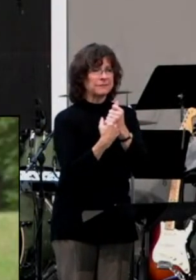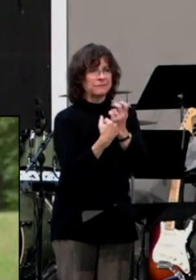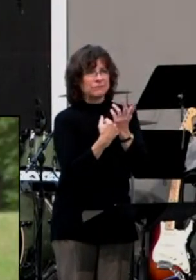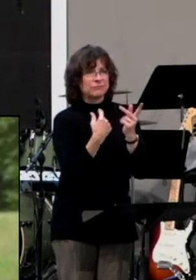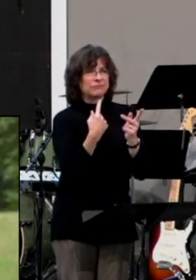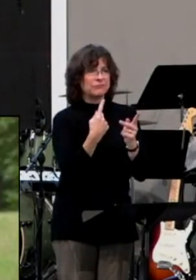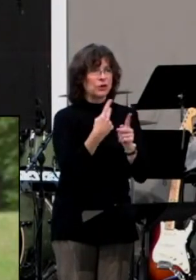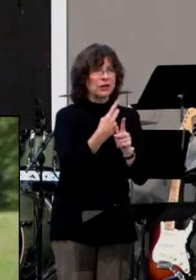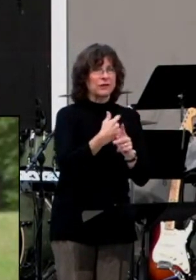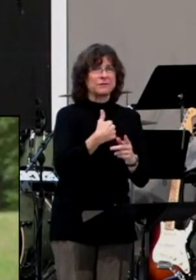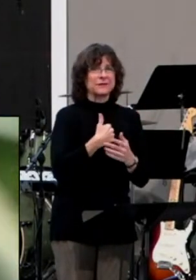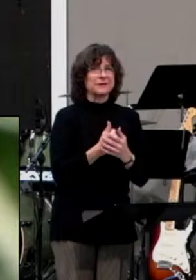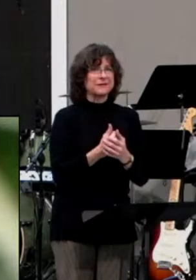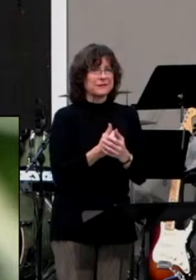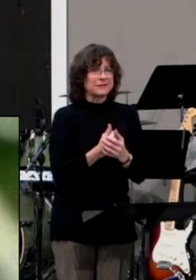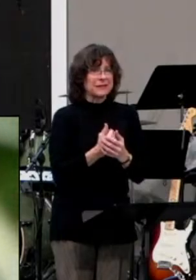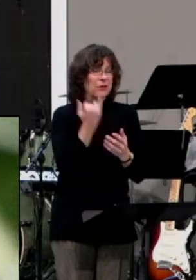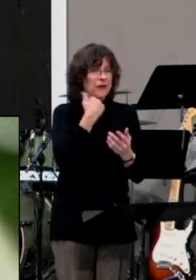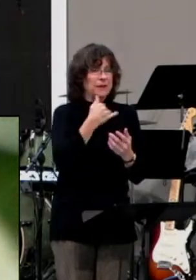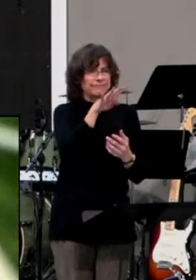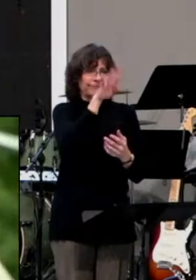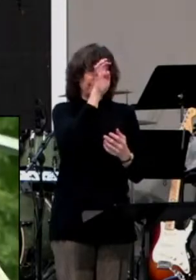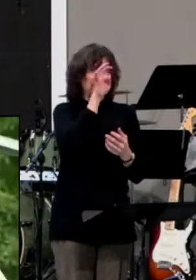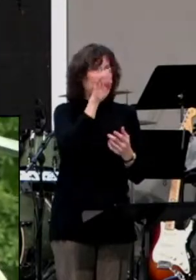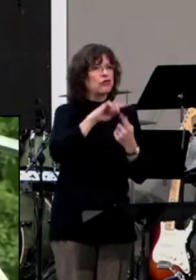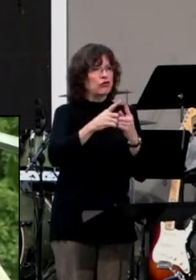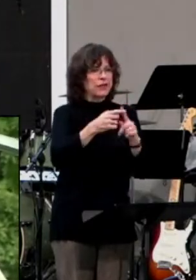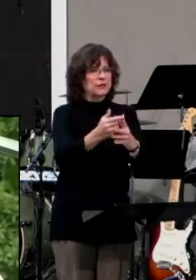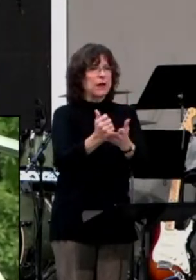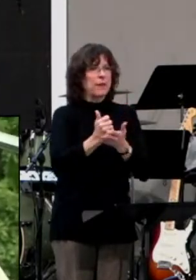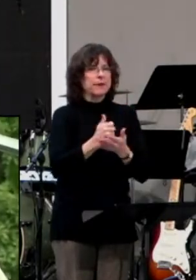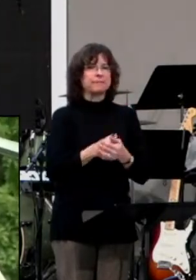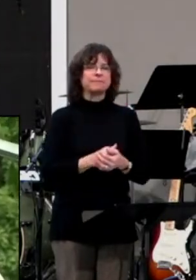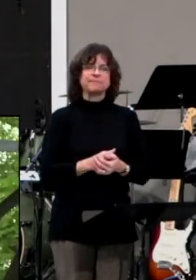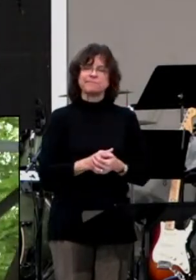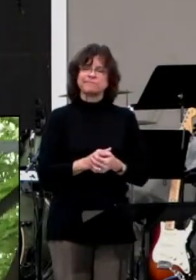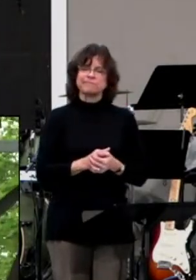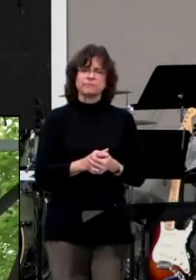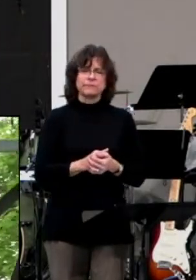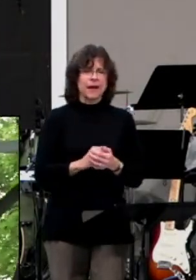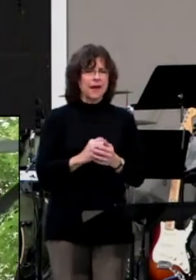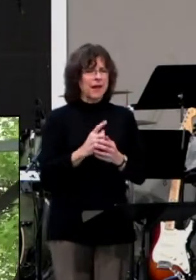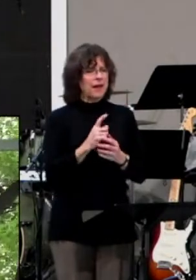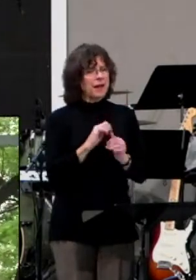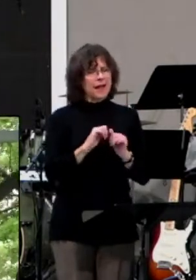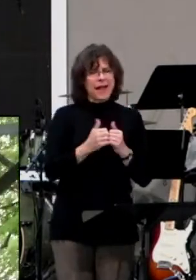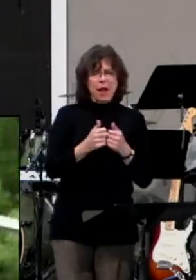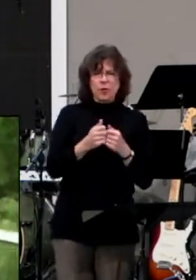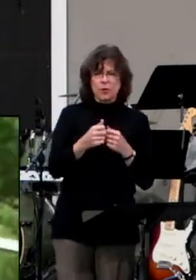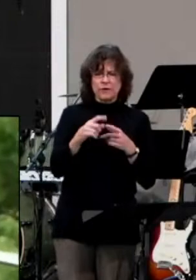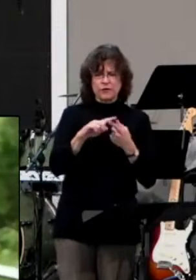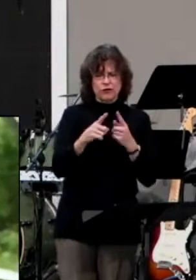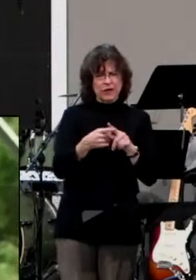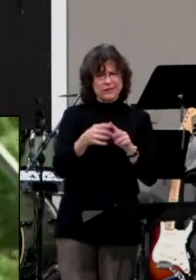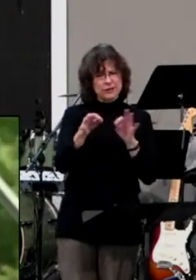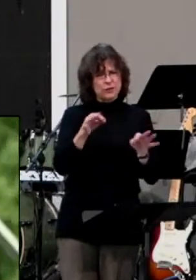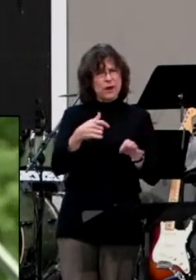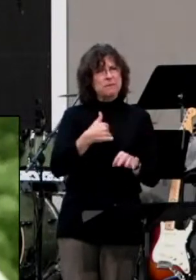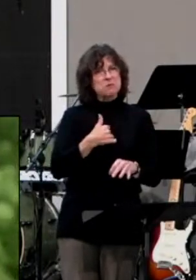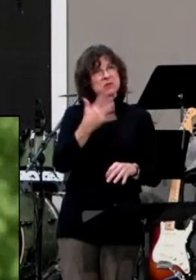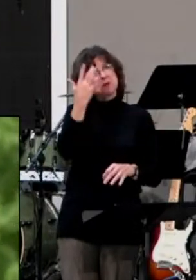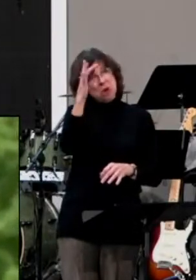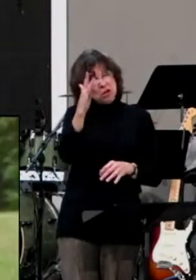know, laugh with sometimes. My friends would probably describe me as smart, caring,